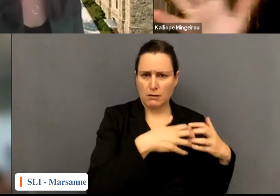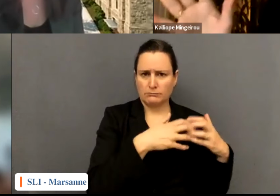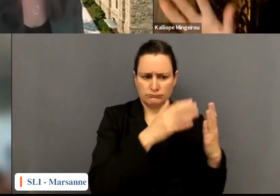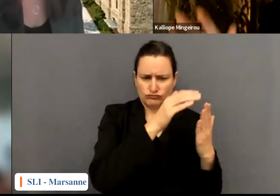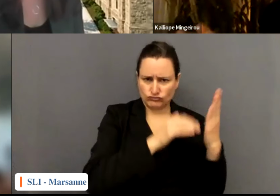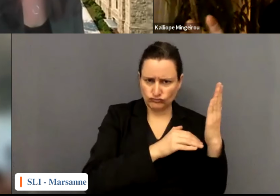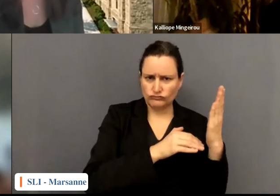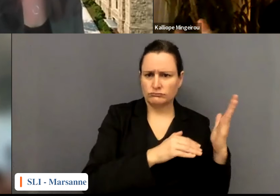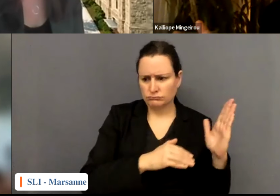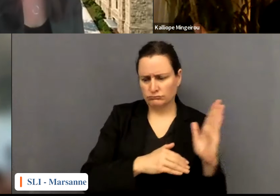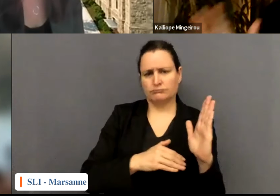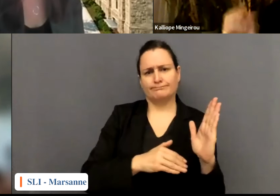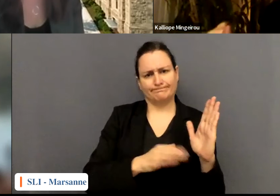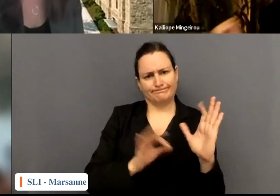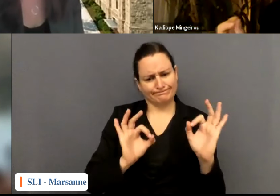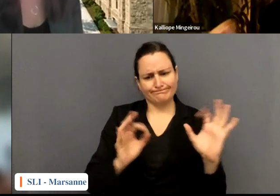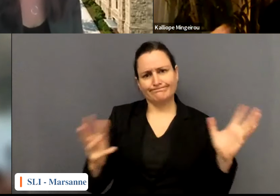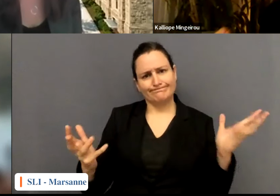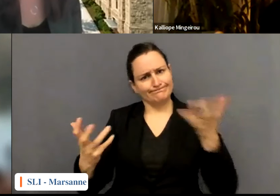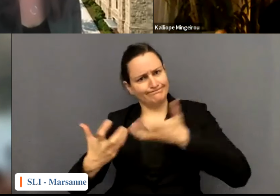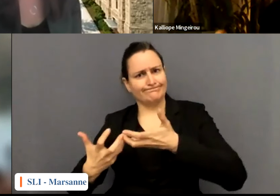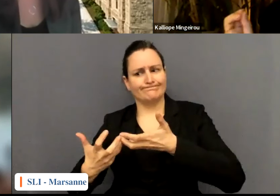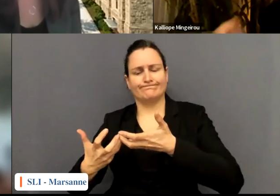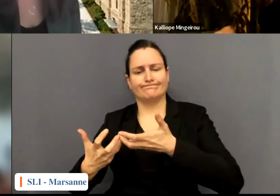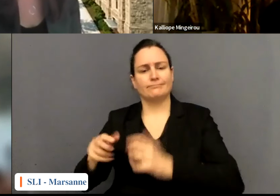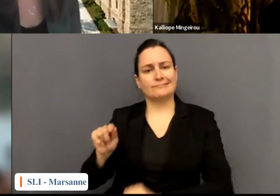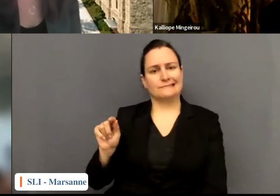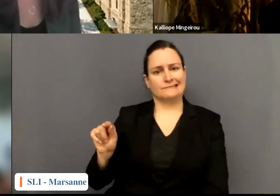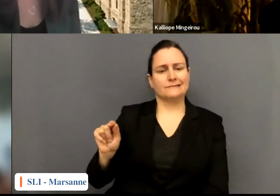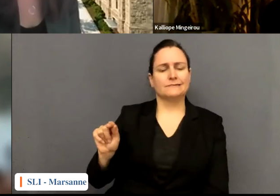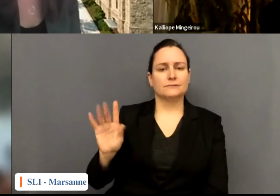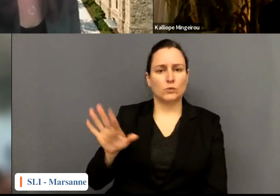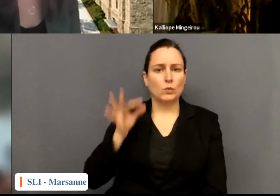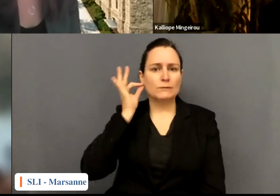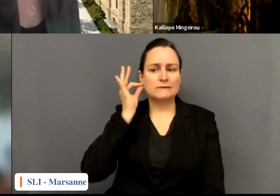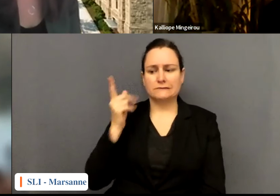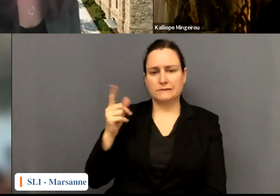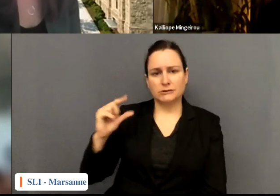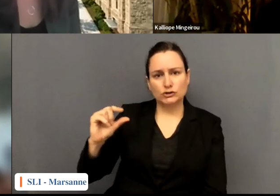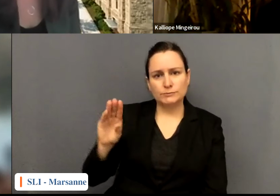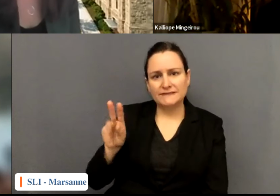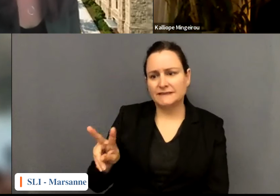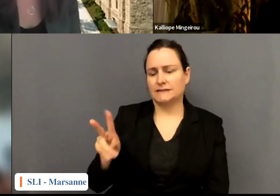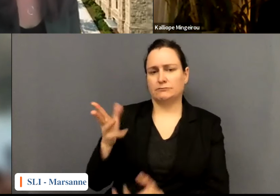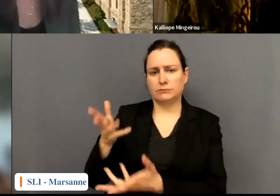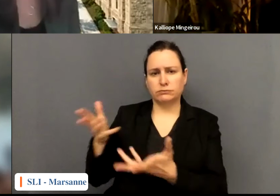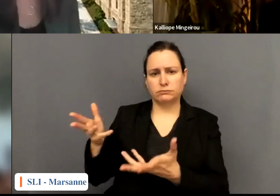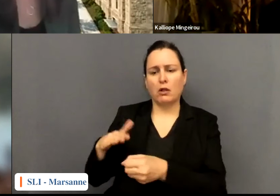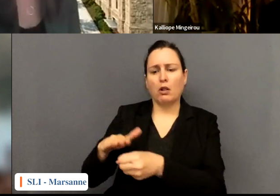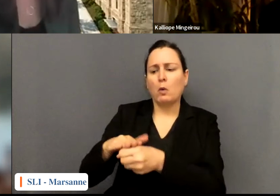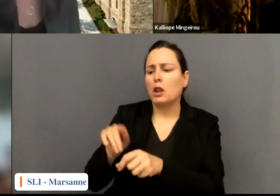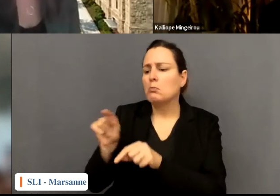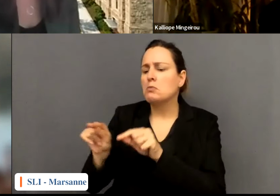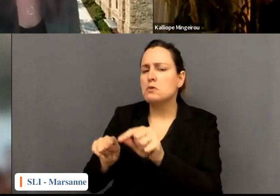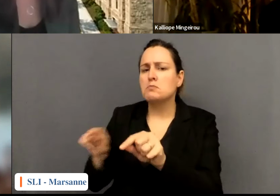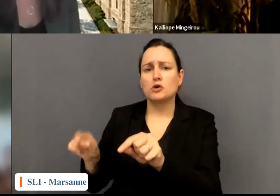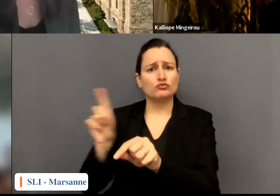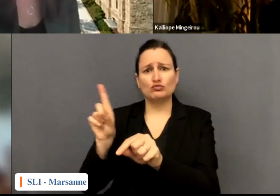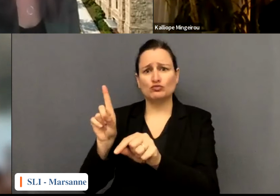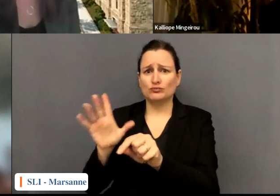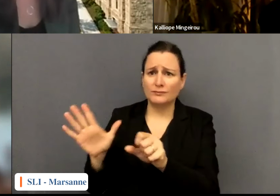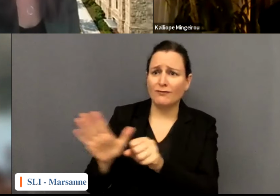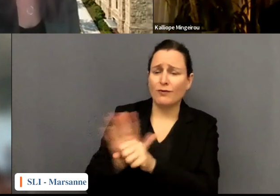needs to be embedded in the broader work that we do in this area at national level. And also we